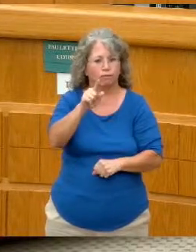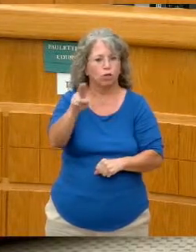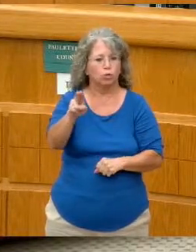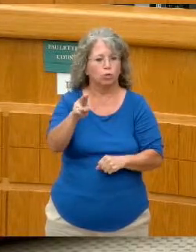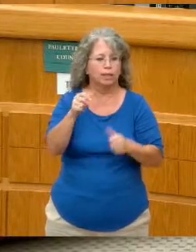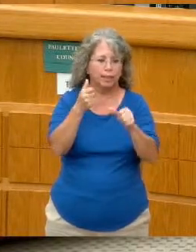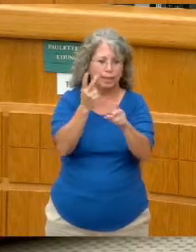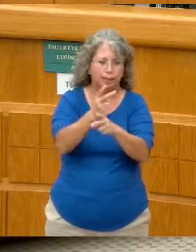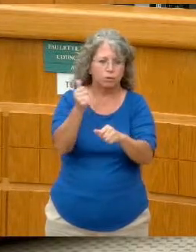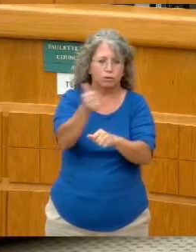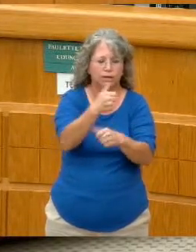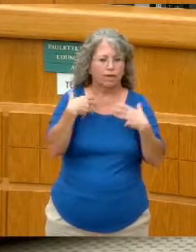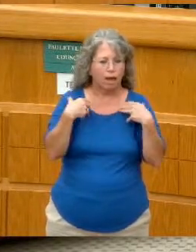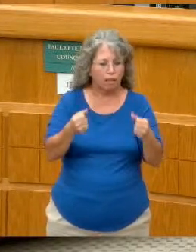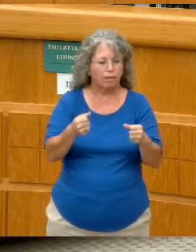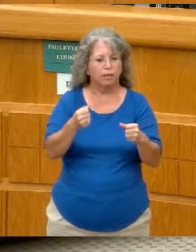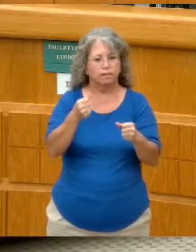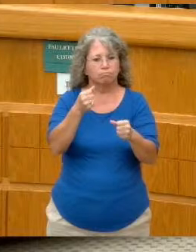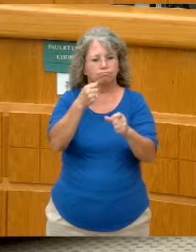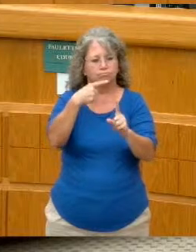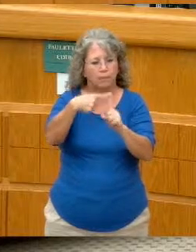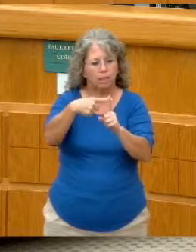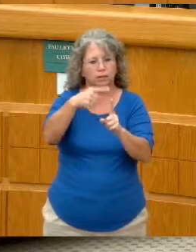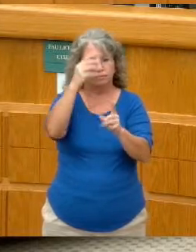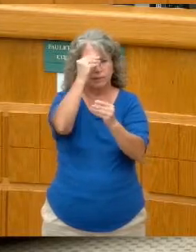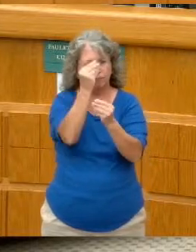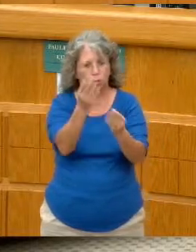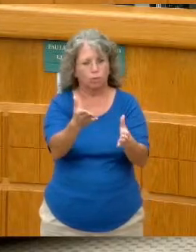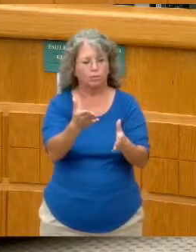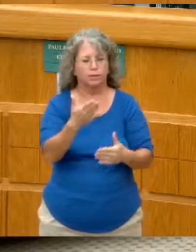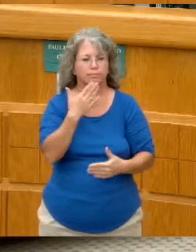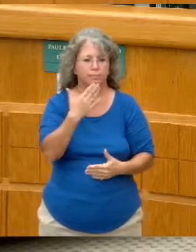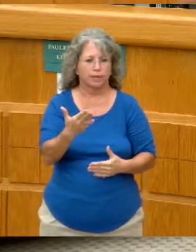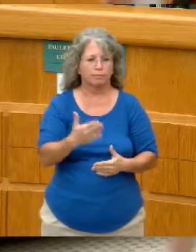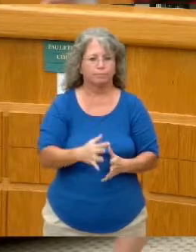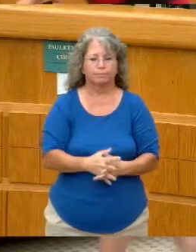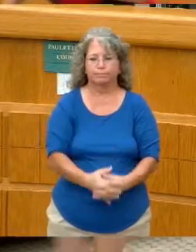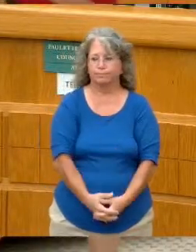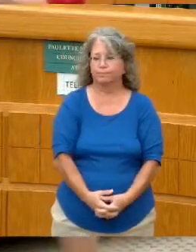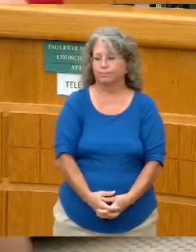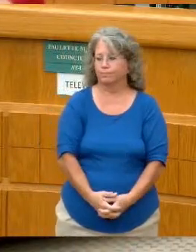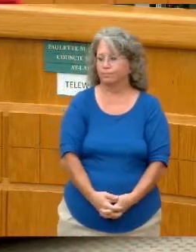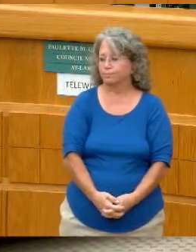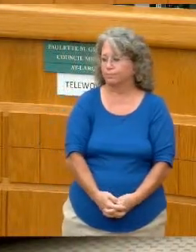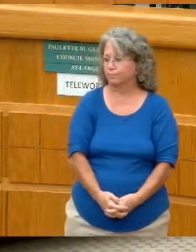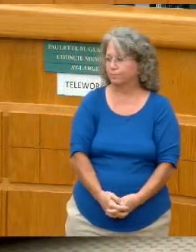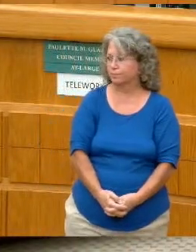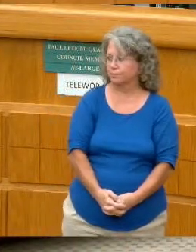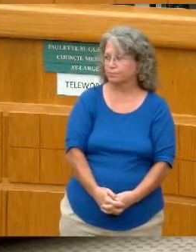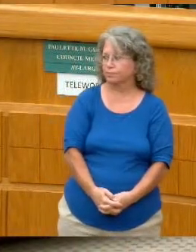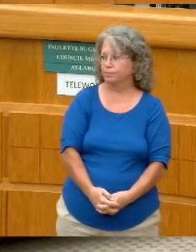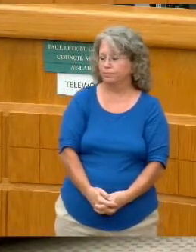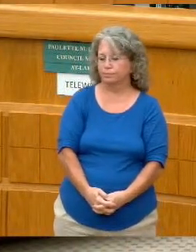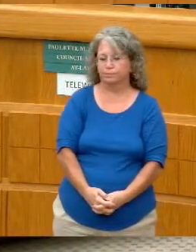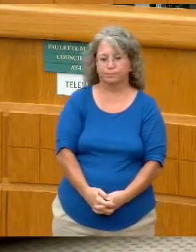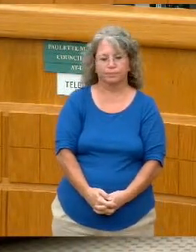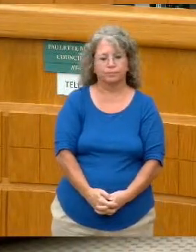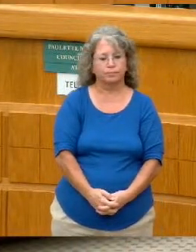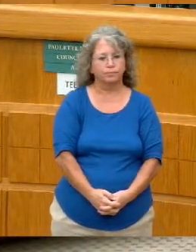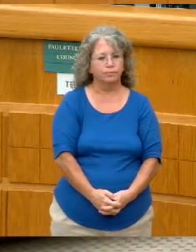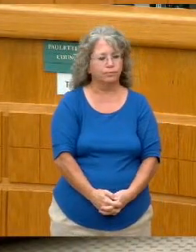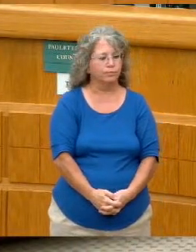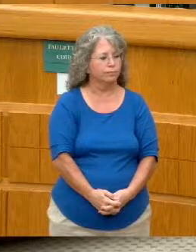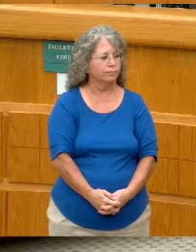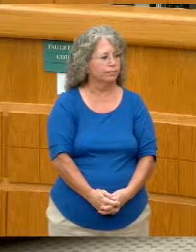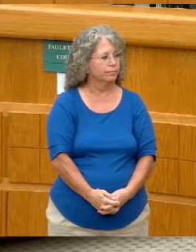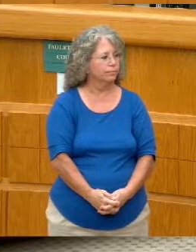you. Queremos ofrecer nuestro más sentido pésame a los familiares y amigos de las 3 personas reportadas fallecidas el día de hoy. Ayer se